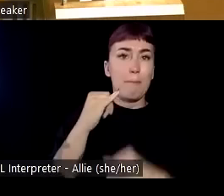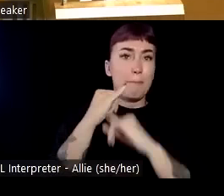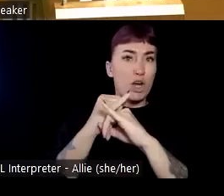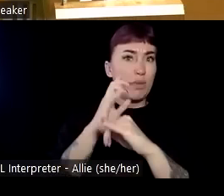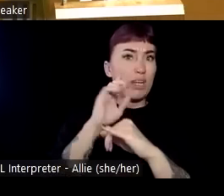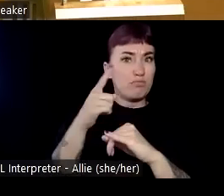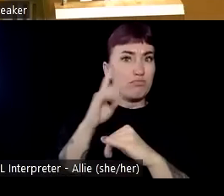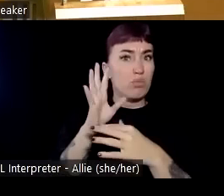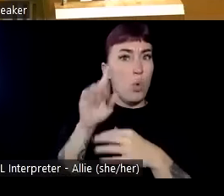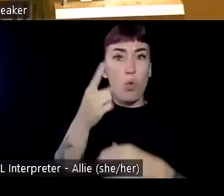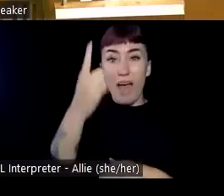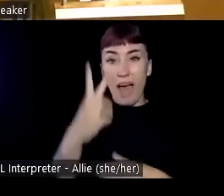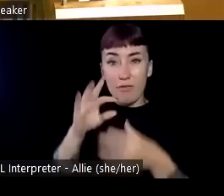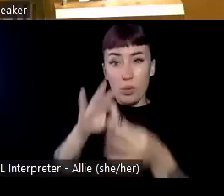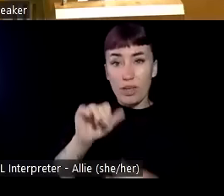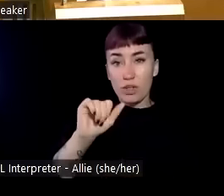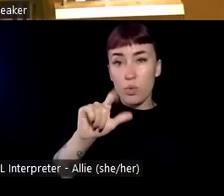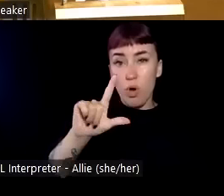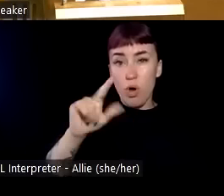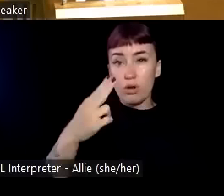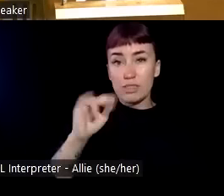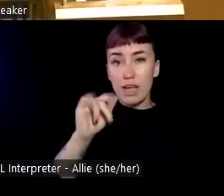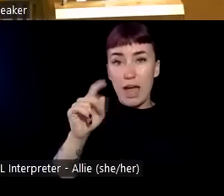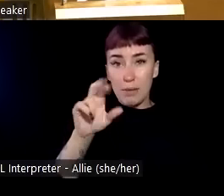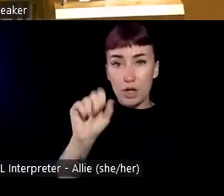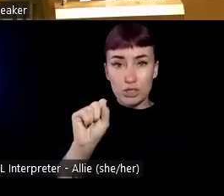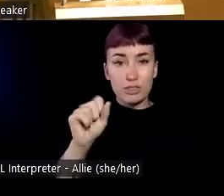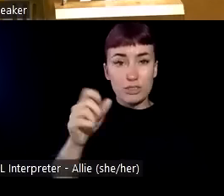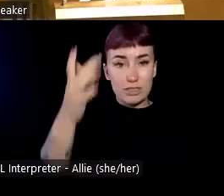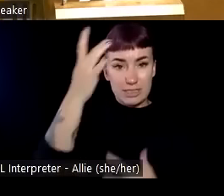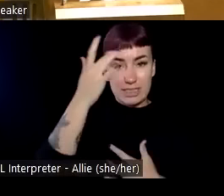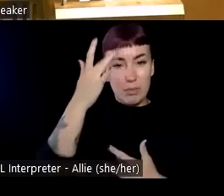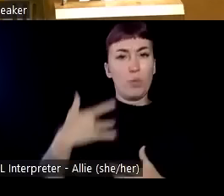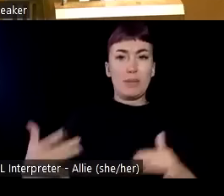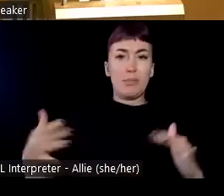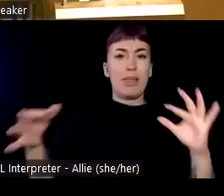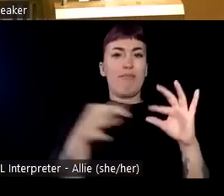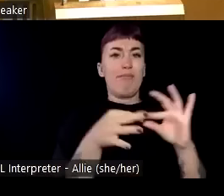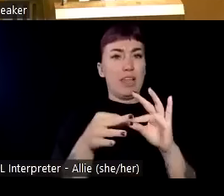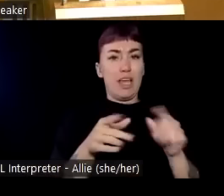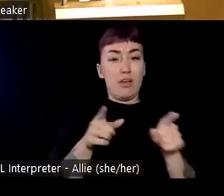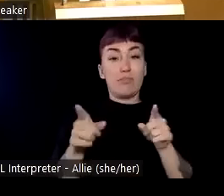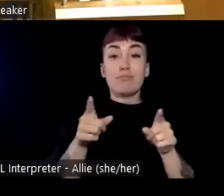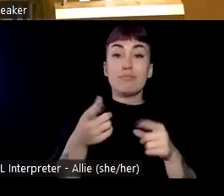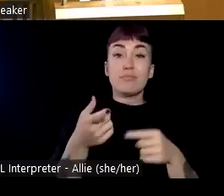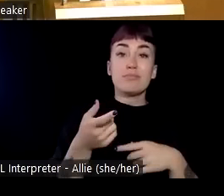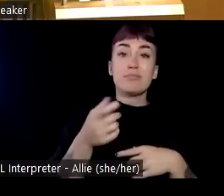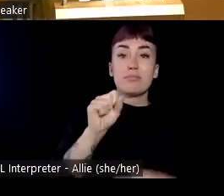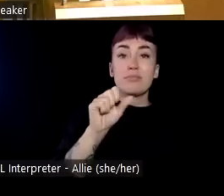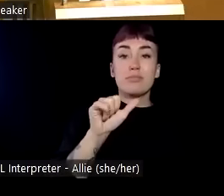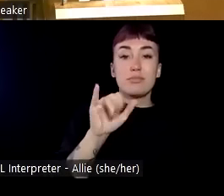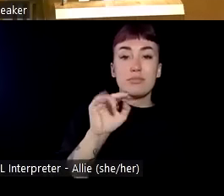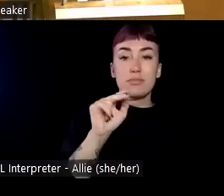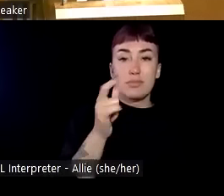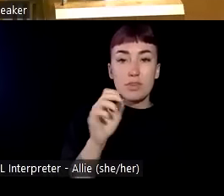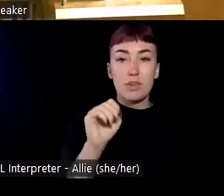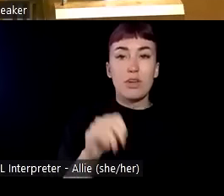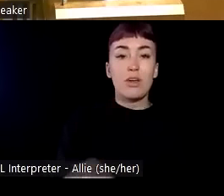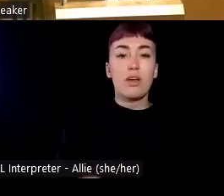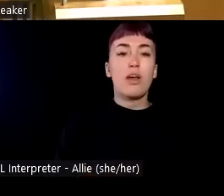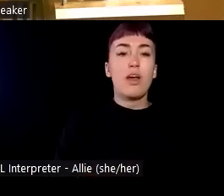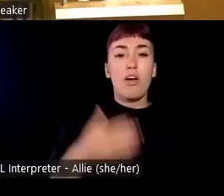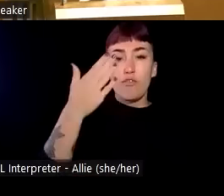disease, even though we sort of typically associate those two. And even syndromes like behavioral variant frontotemporal dementia that